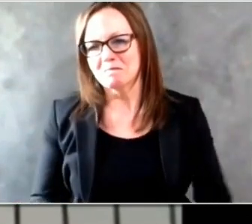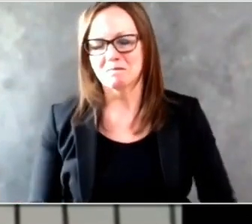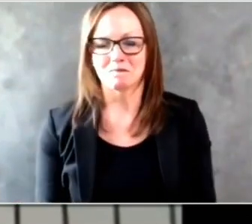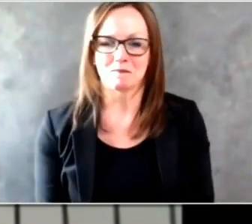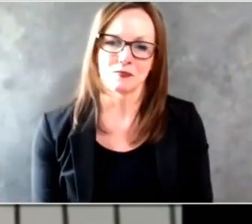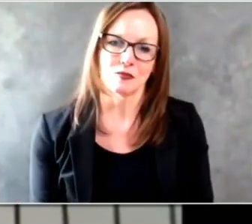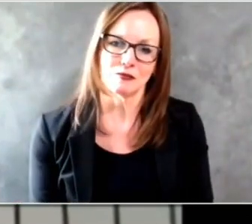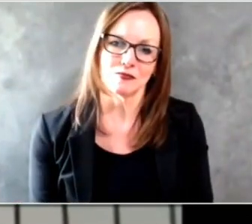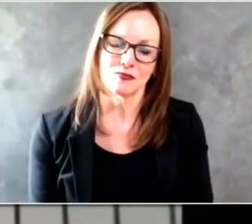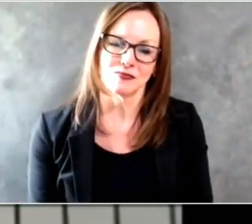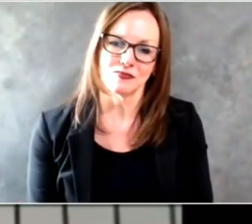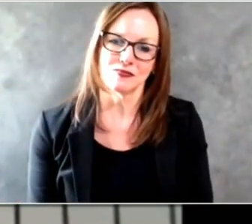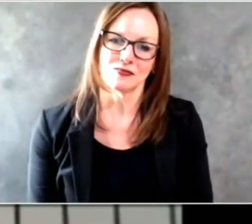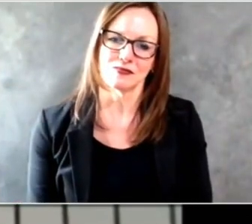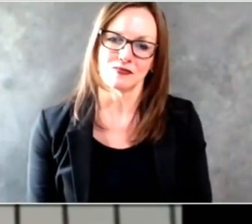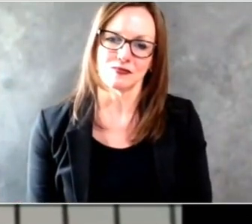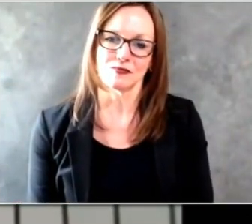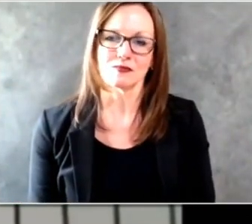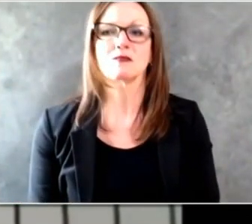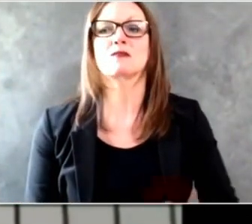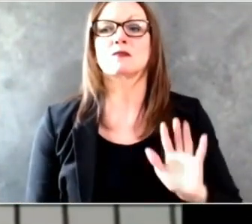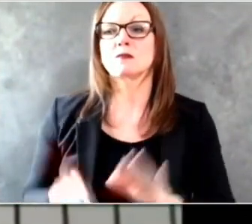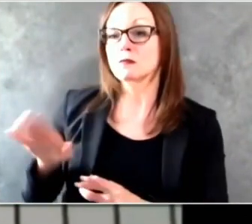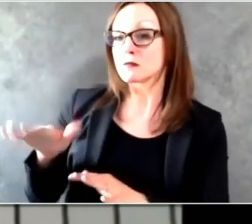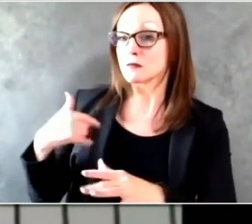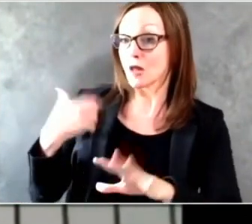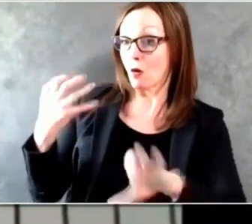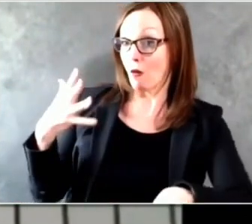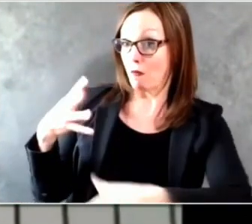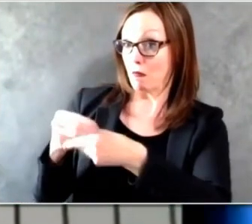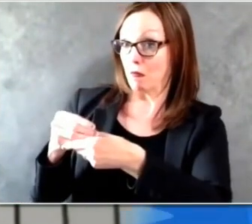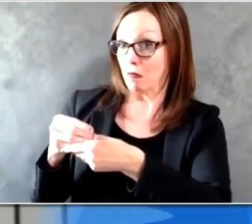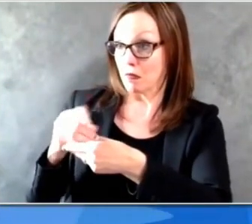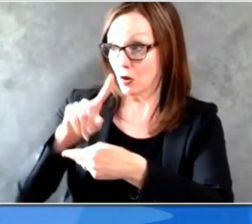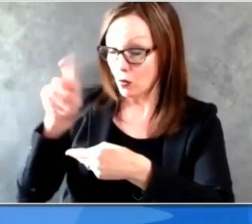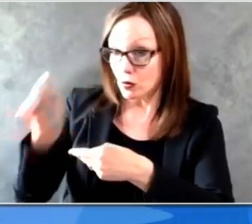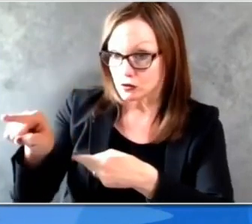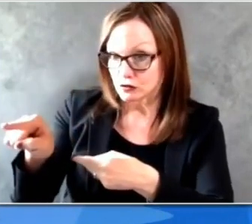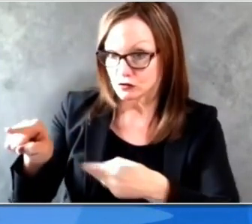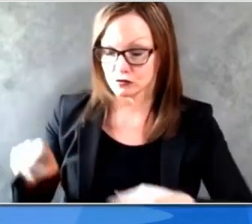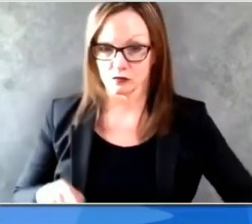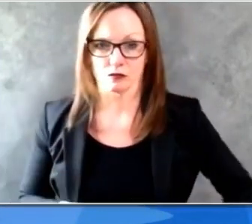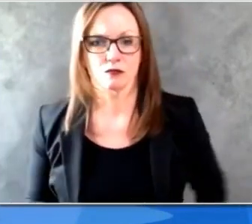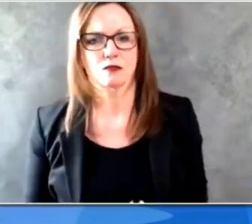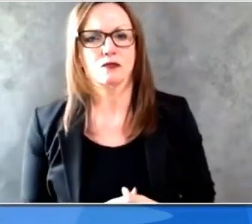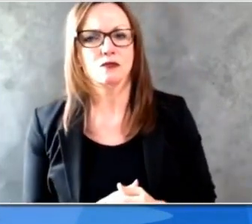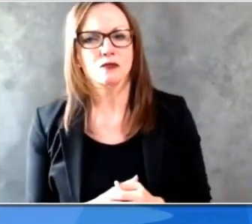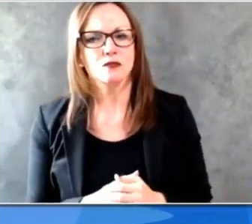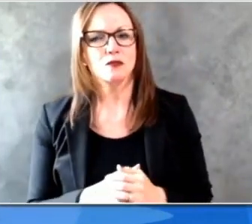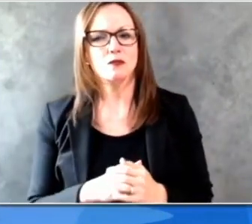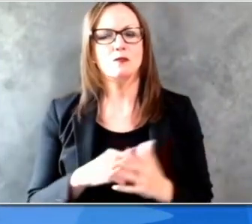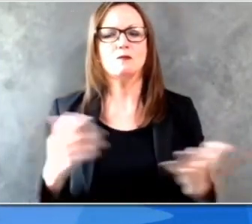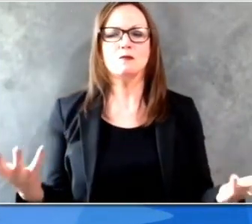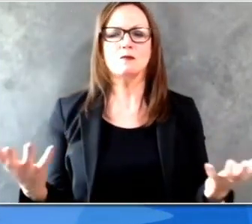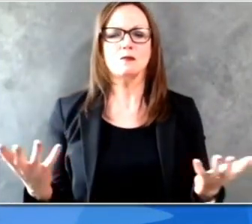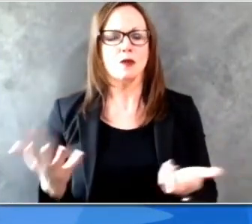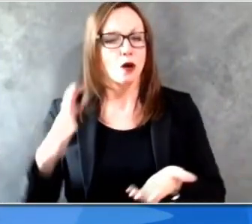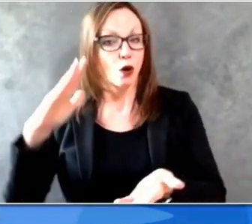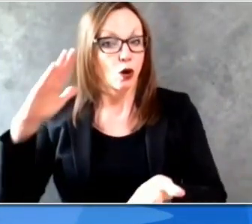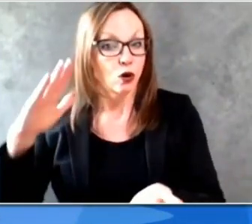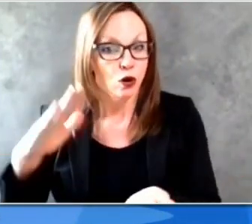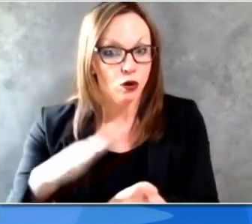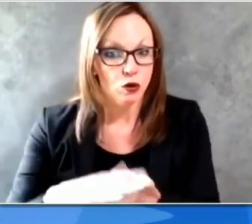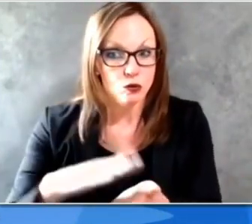Switching to schools, a lot of schools are going to be in session 5 days a week. Some are choosing a combination of